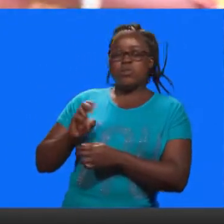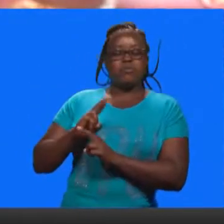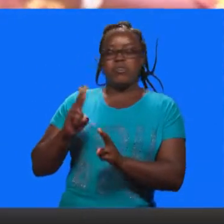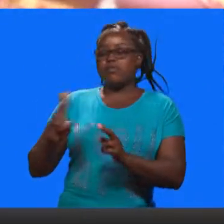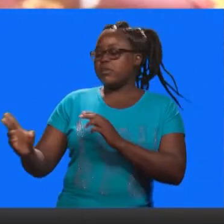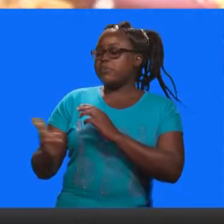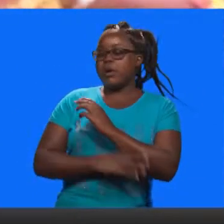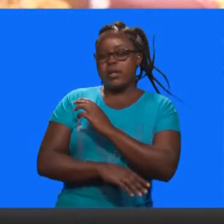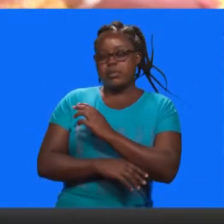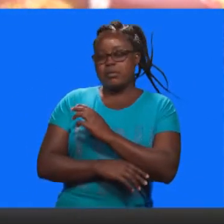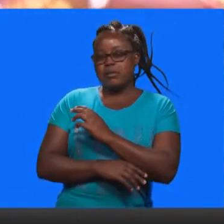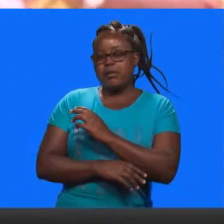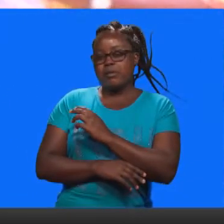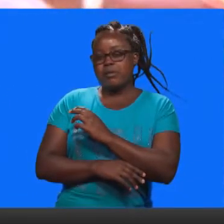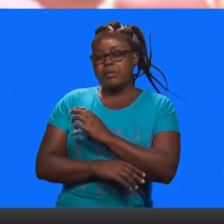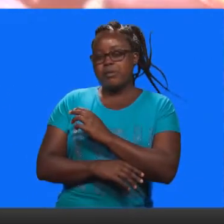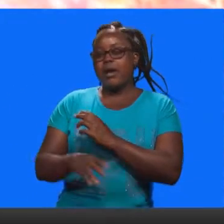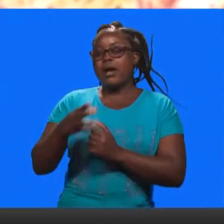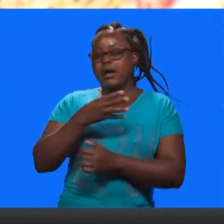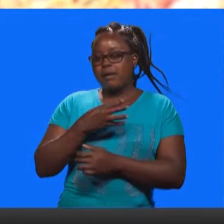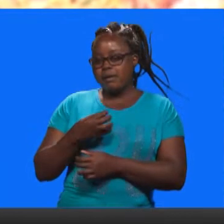unfortunate, and